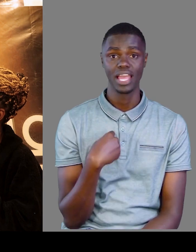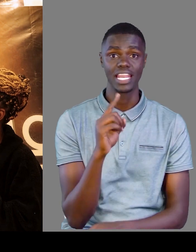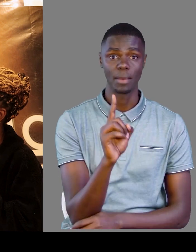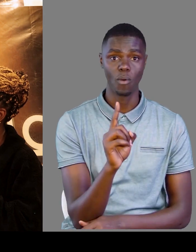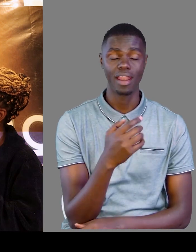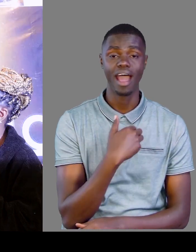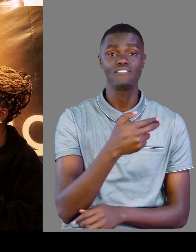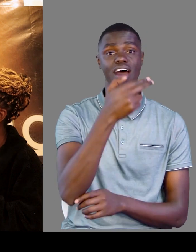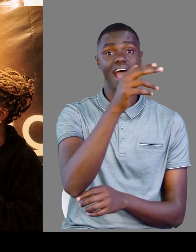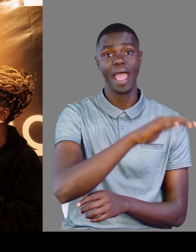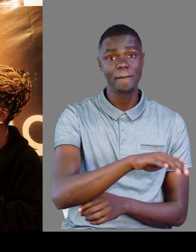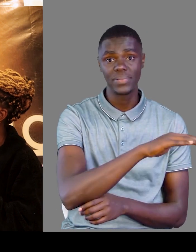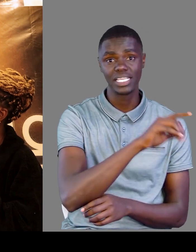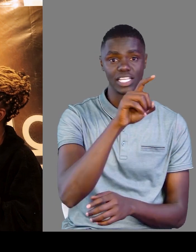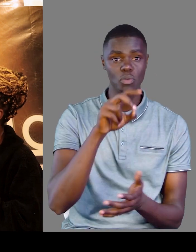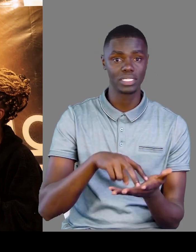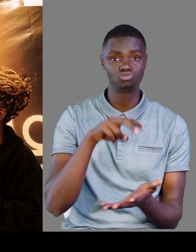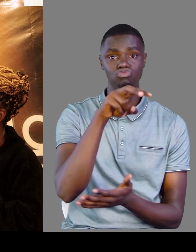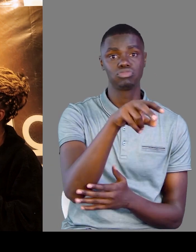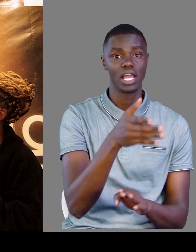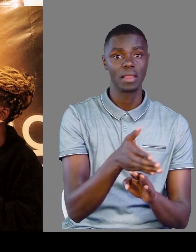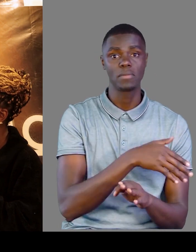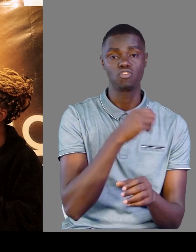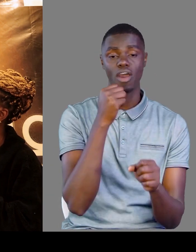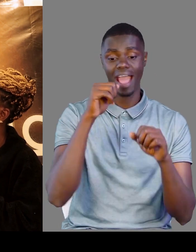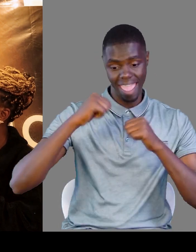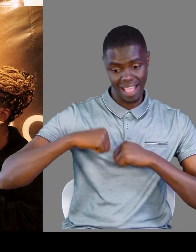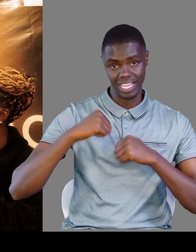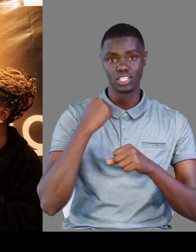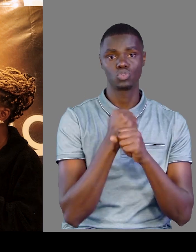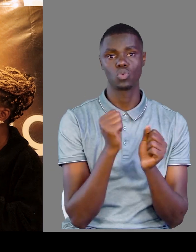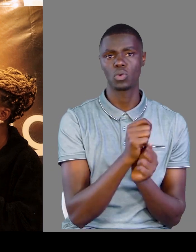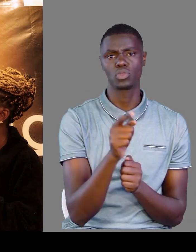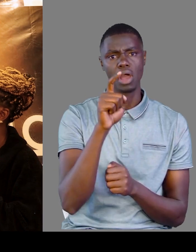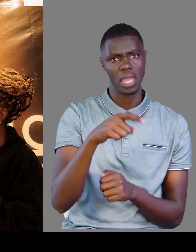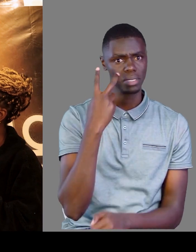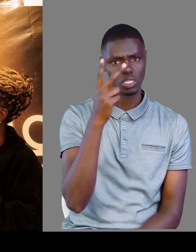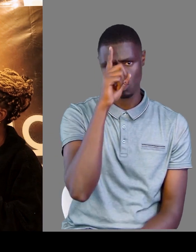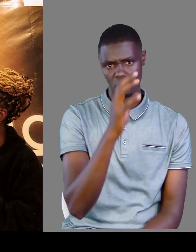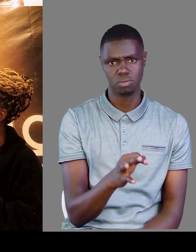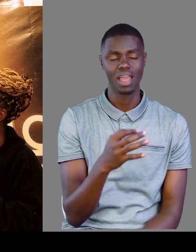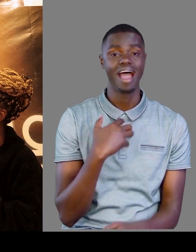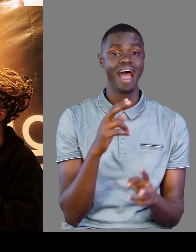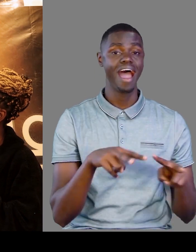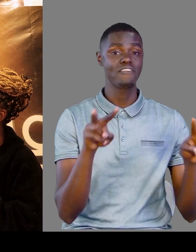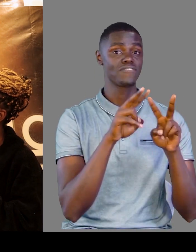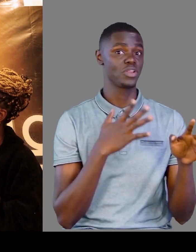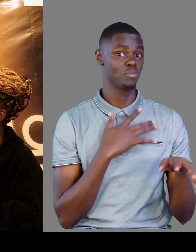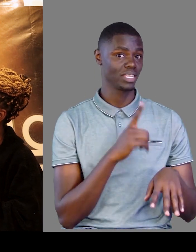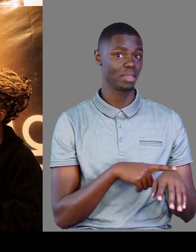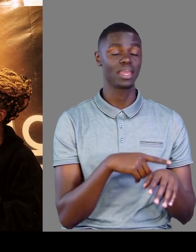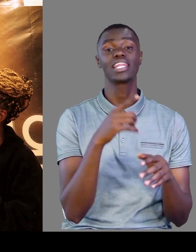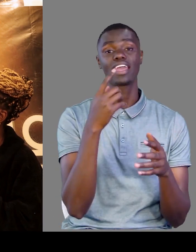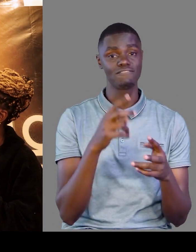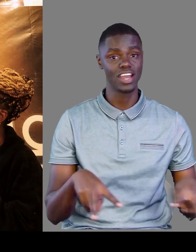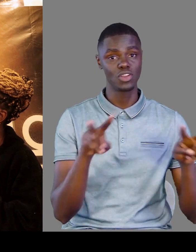very high place that you must jump before I agree to work with you. I must see that you're serious because I value my time and I value what I'm bringing to